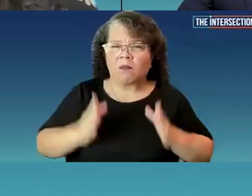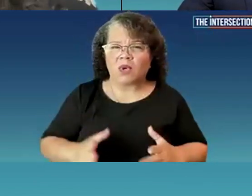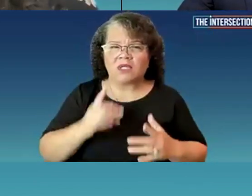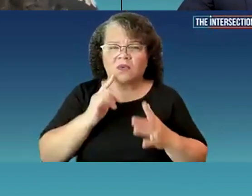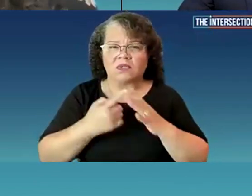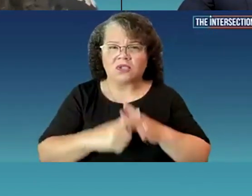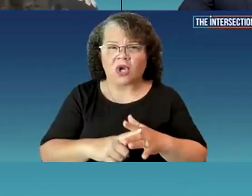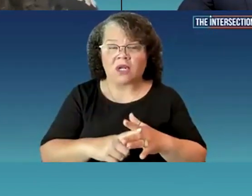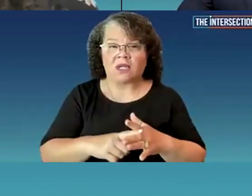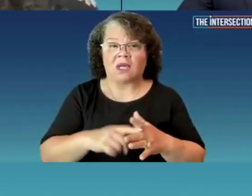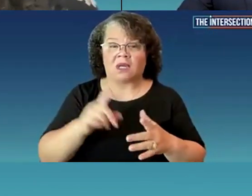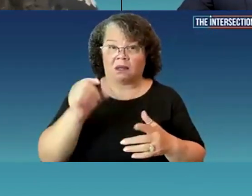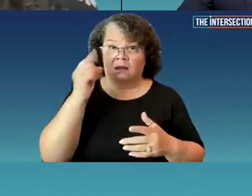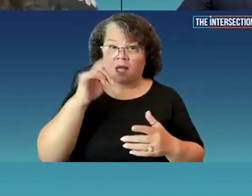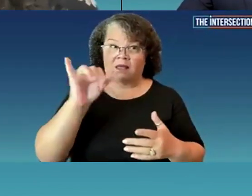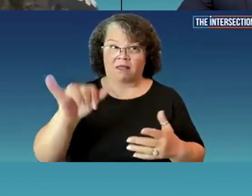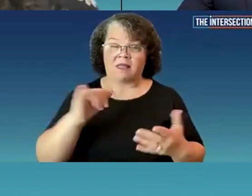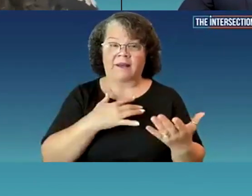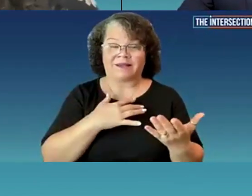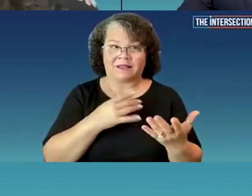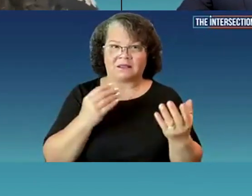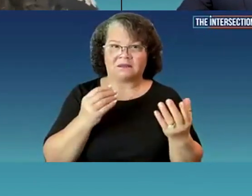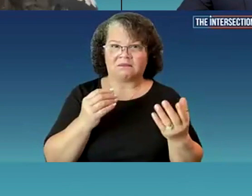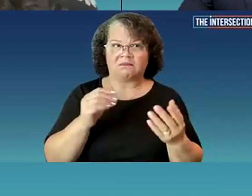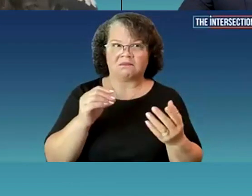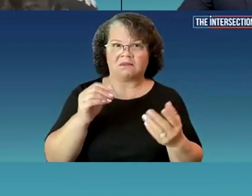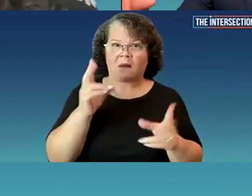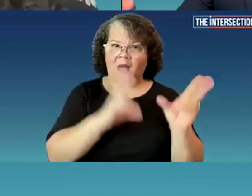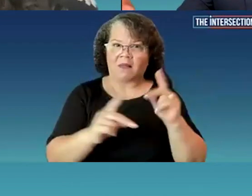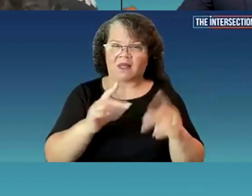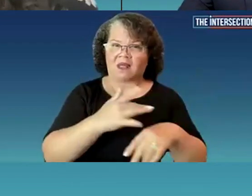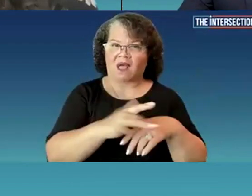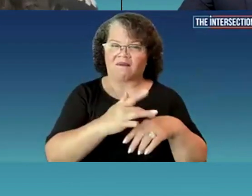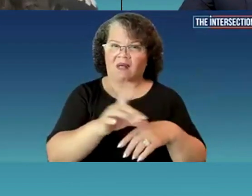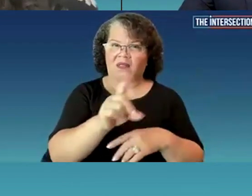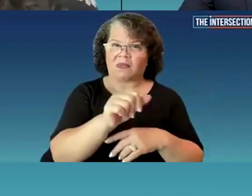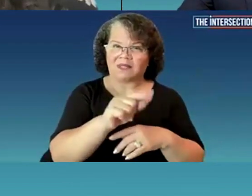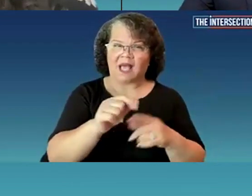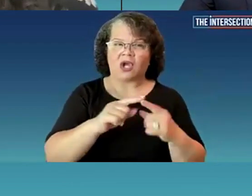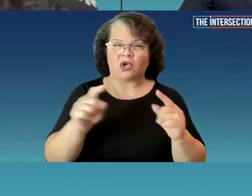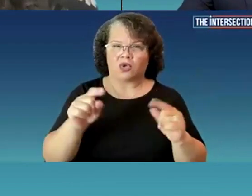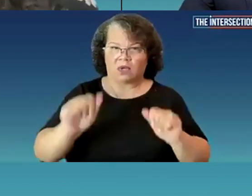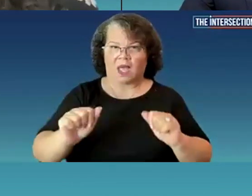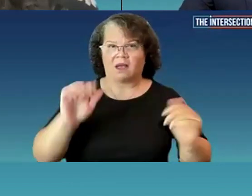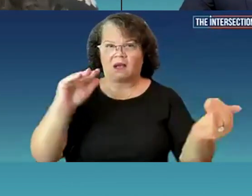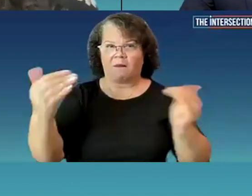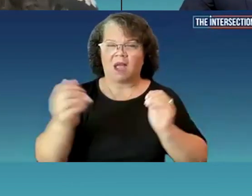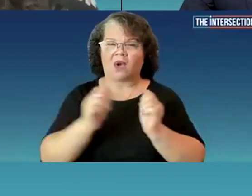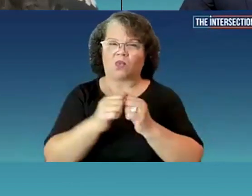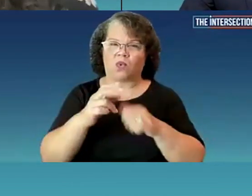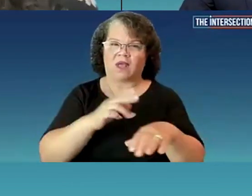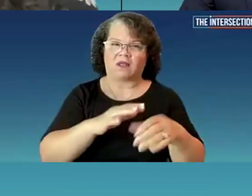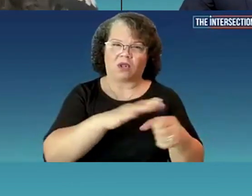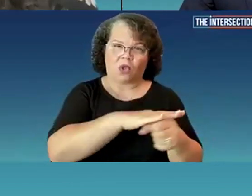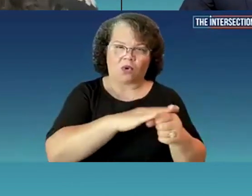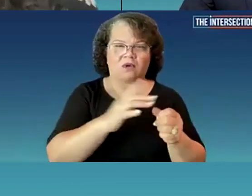should be capturing: publicly available data, data that you compare nationally to locally. All of those things